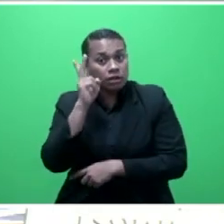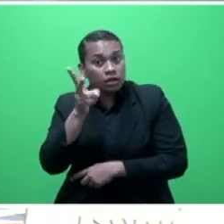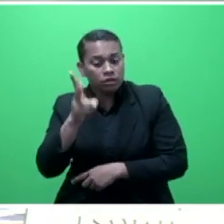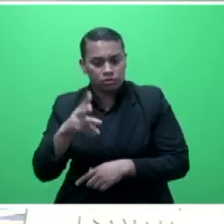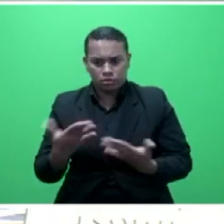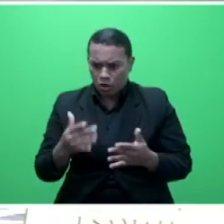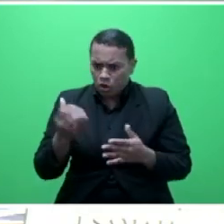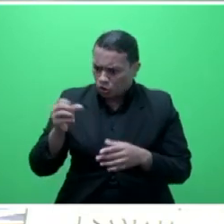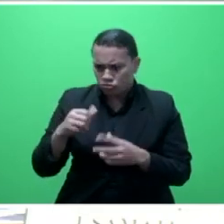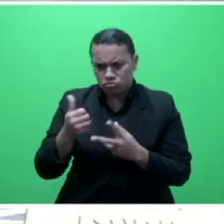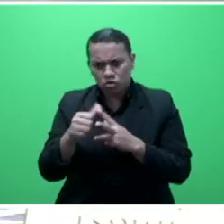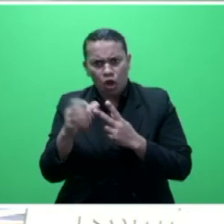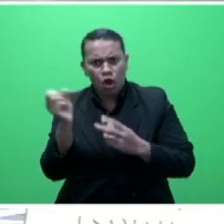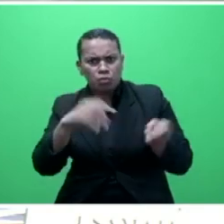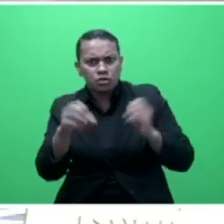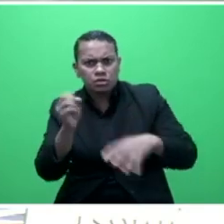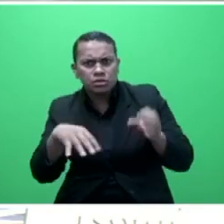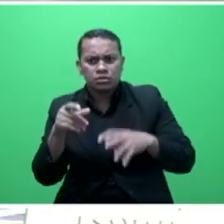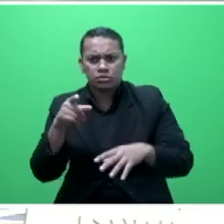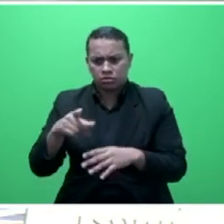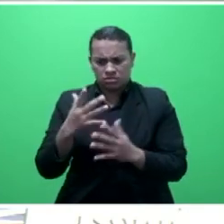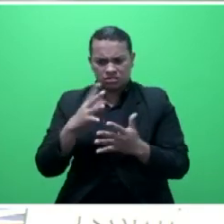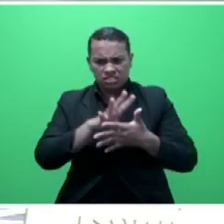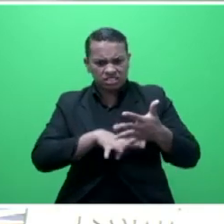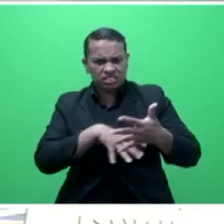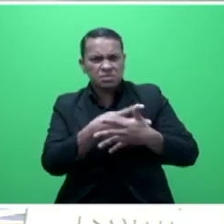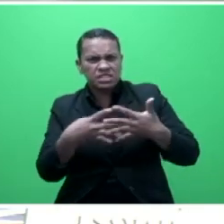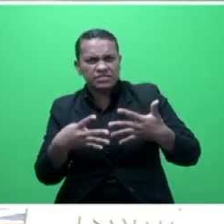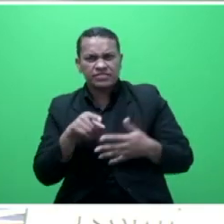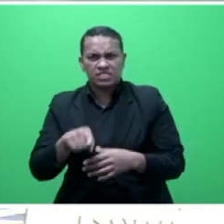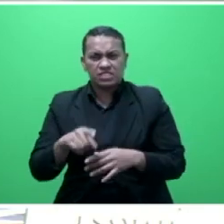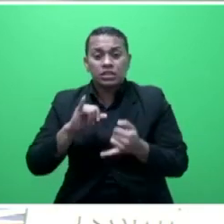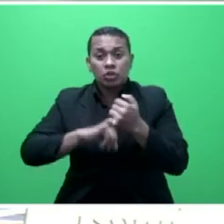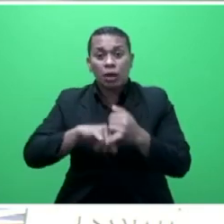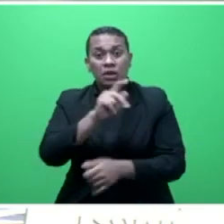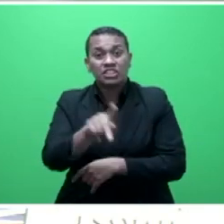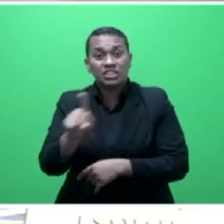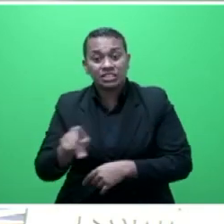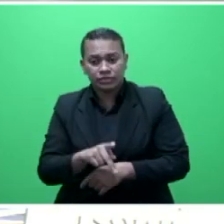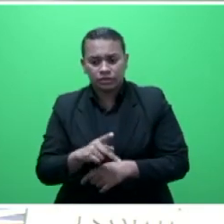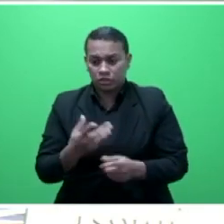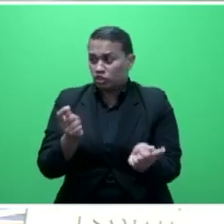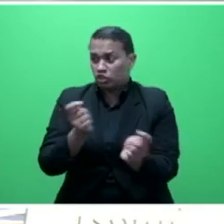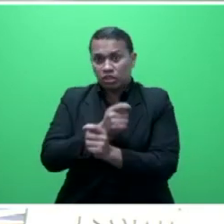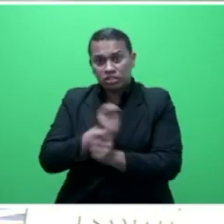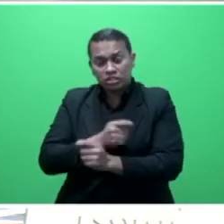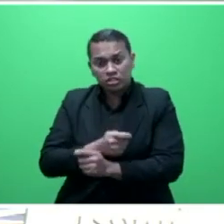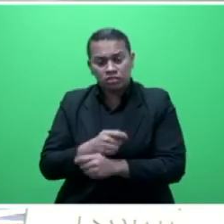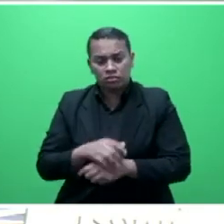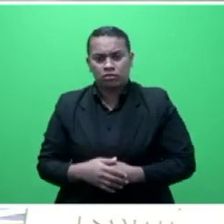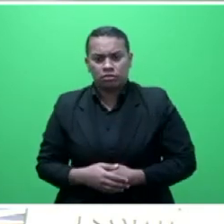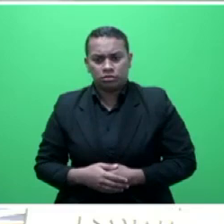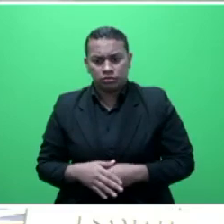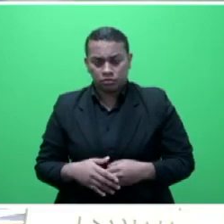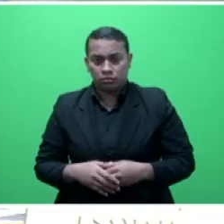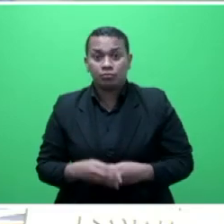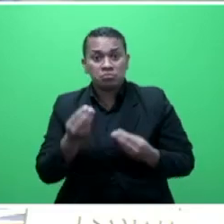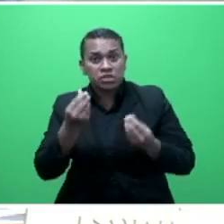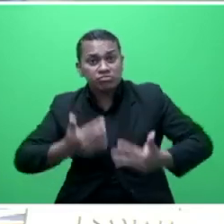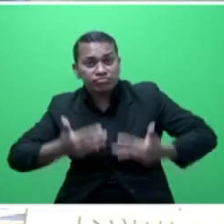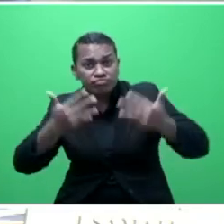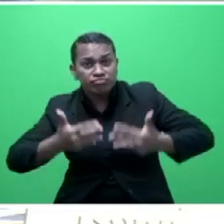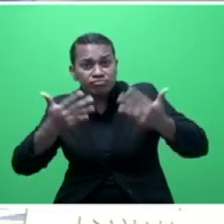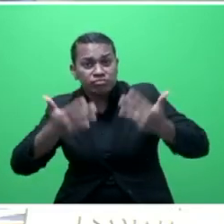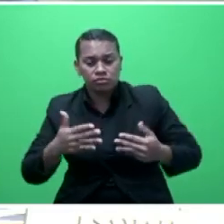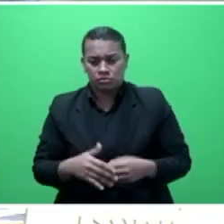Stock Exchange. So there lies great potential for those looking to take advantage of existing incentives to list